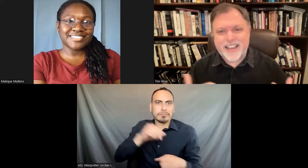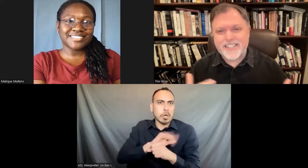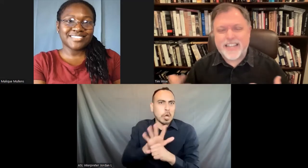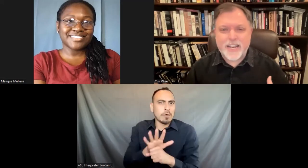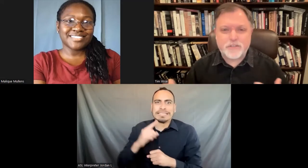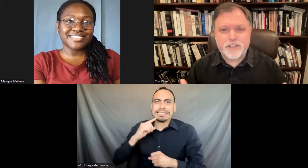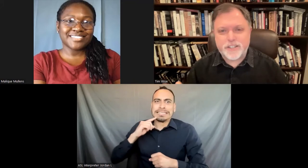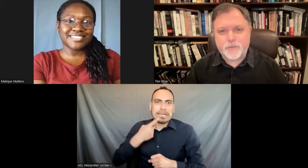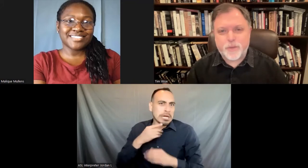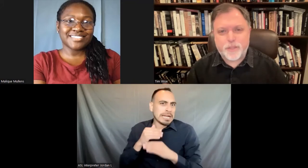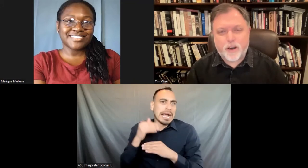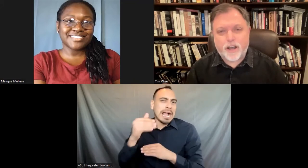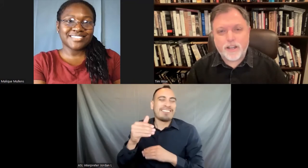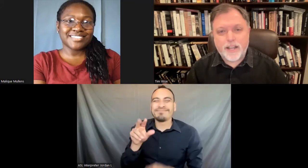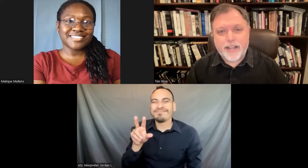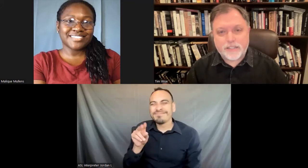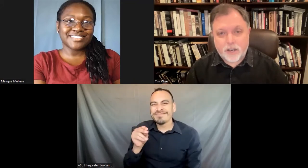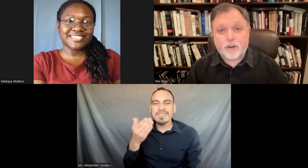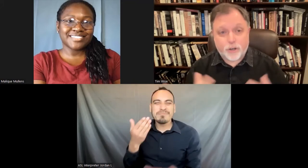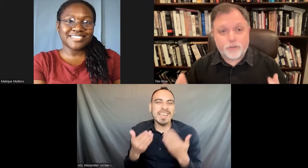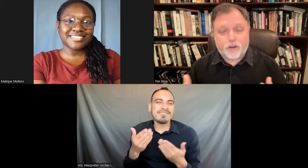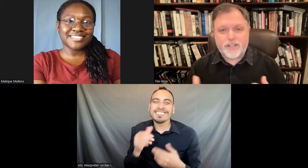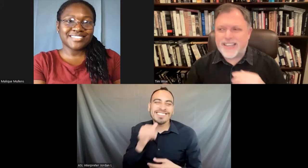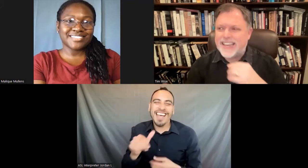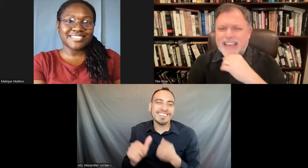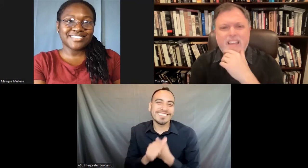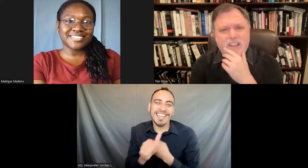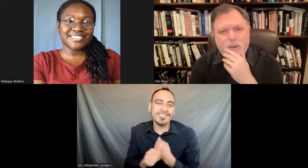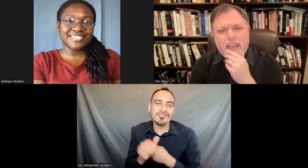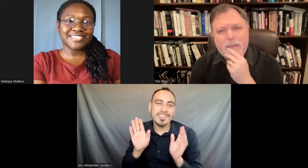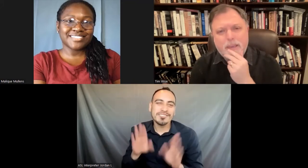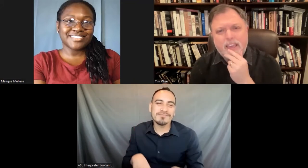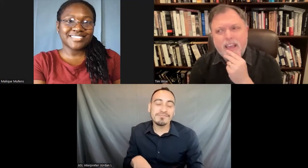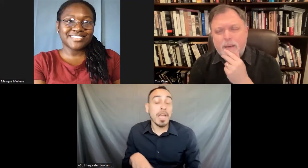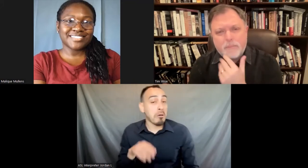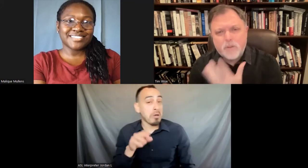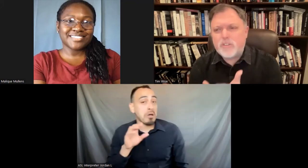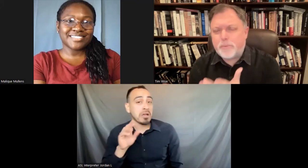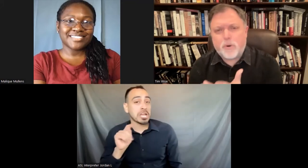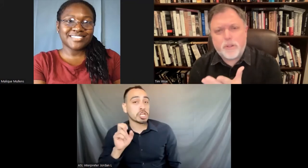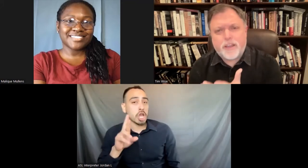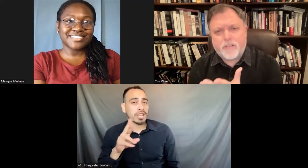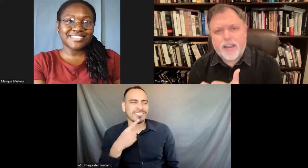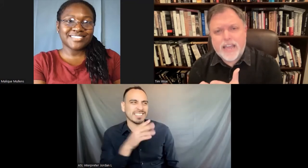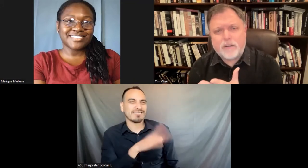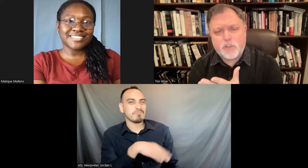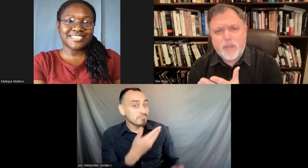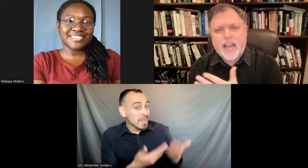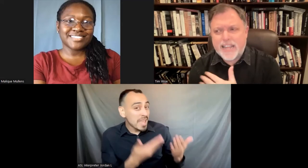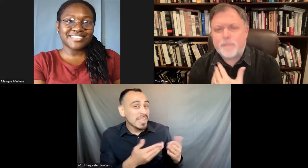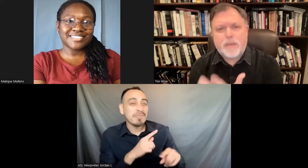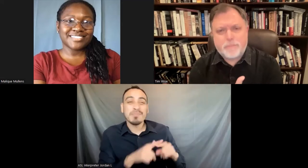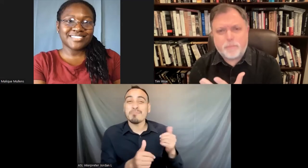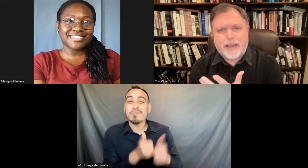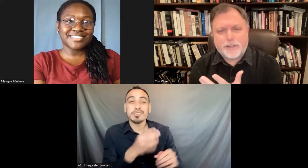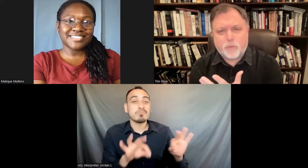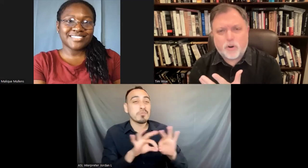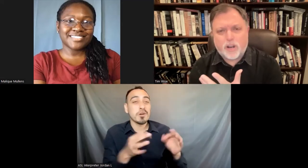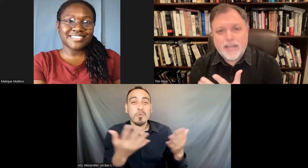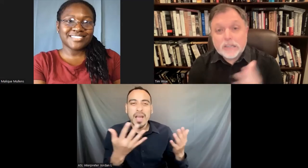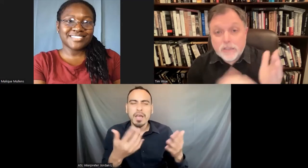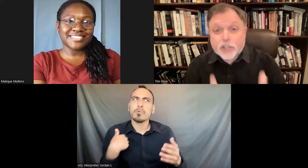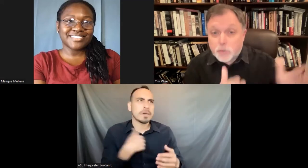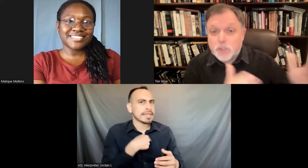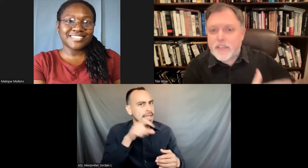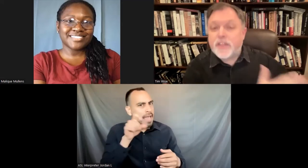it's not as dangerous as we thought. And Tucker goes on to say, yeah, you know, maybe the most important thing right now is we got to get people back to